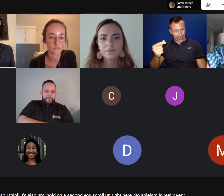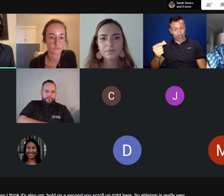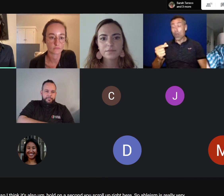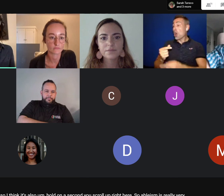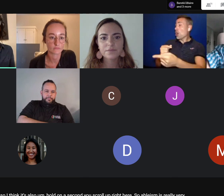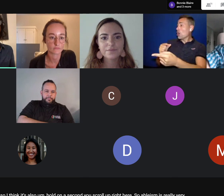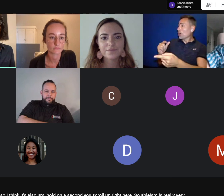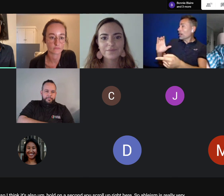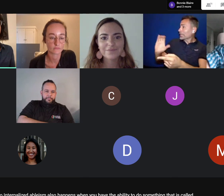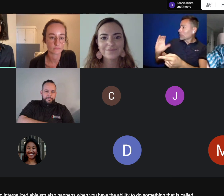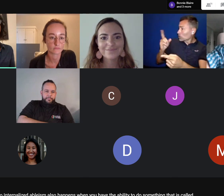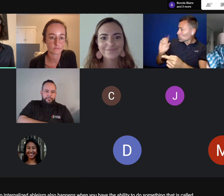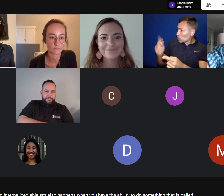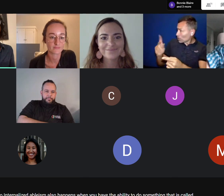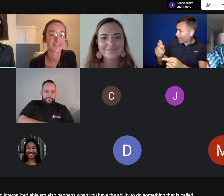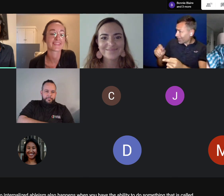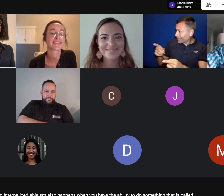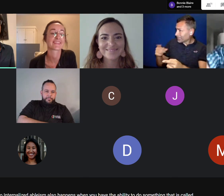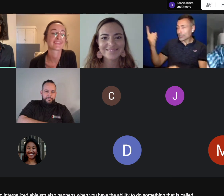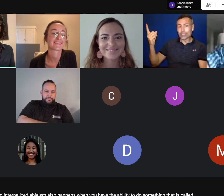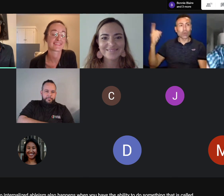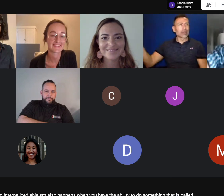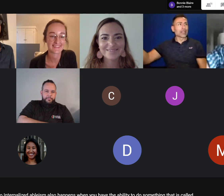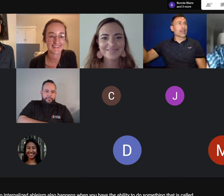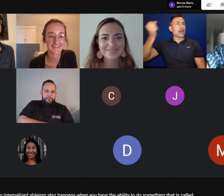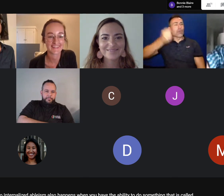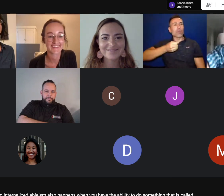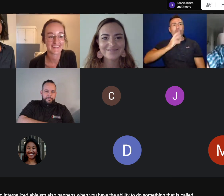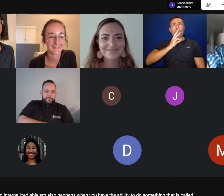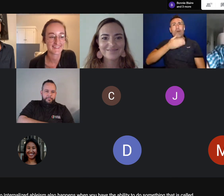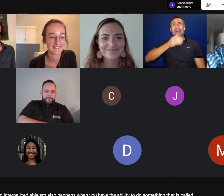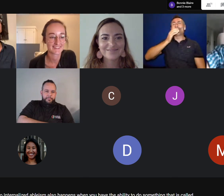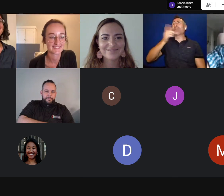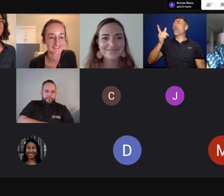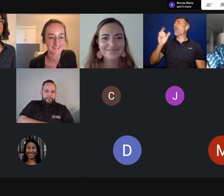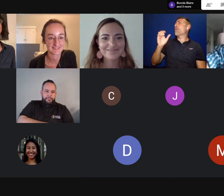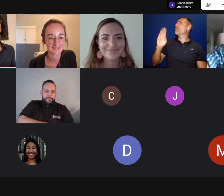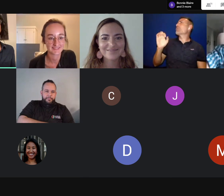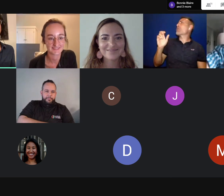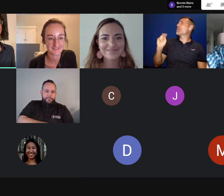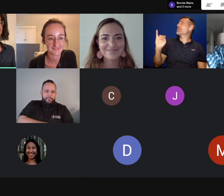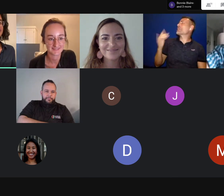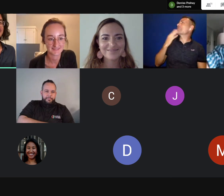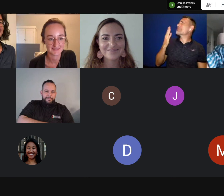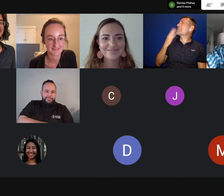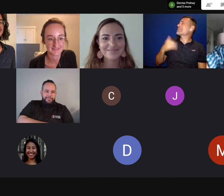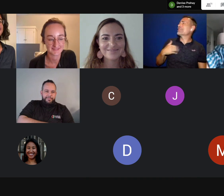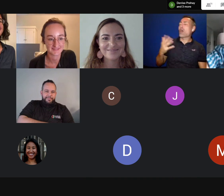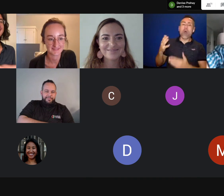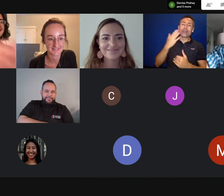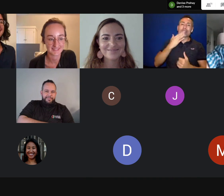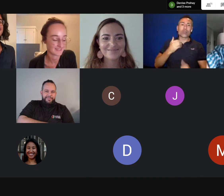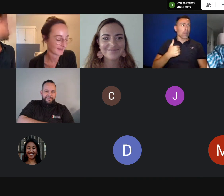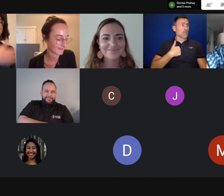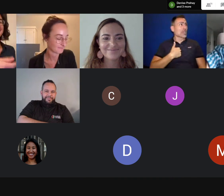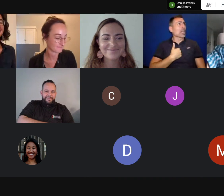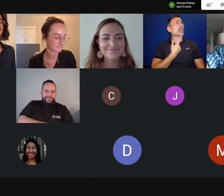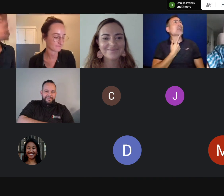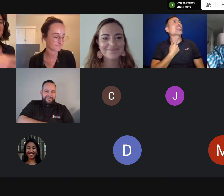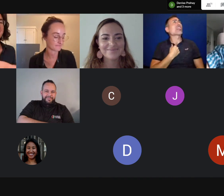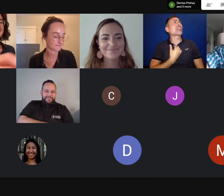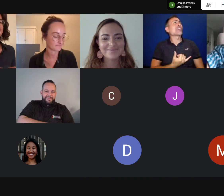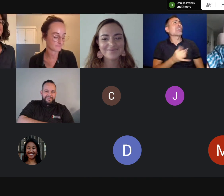Remy came to give me more water, and I was just. Oh, that's so sweet. I was like, Oh, I'm like so somebody- parched right now, though.